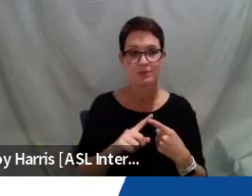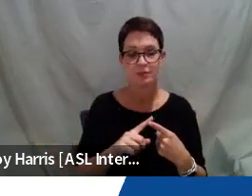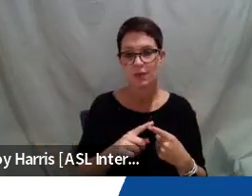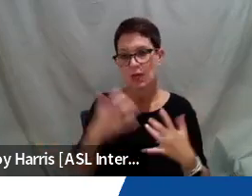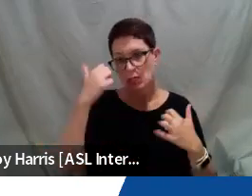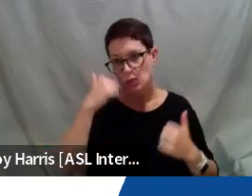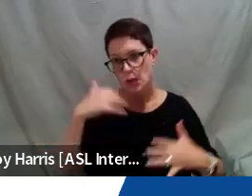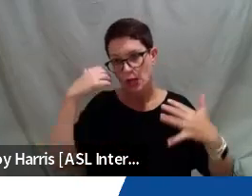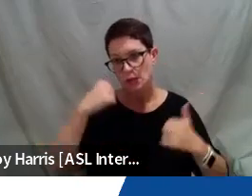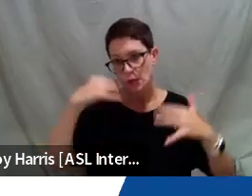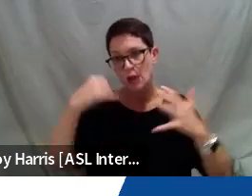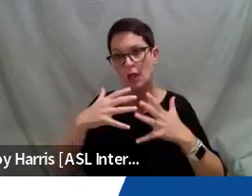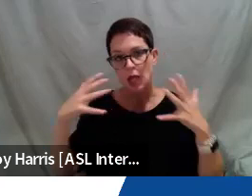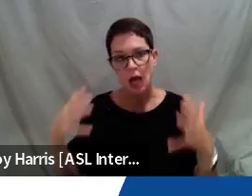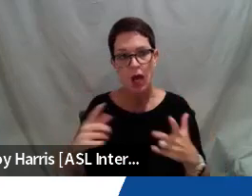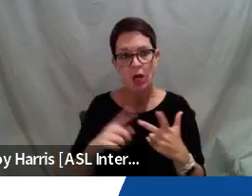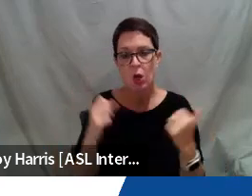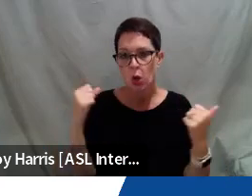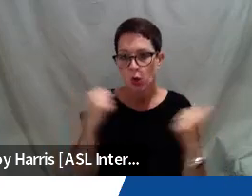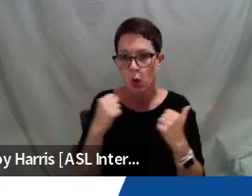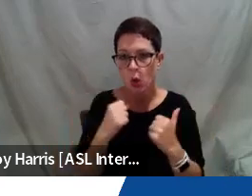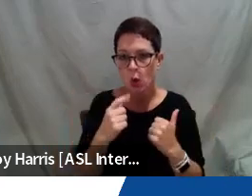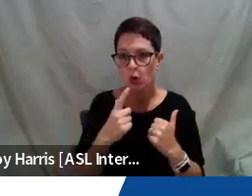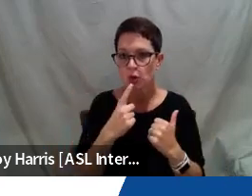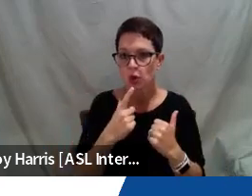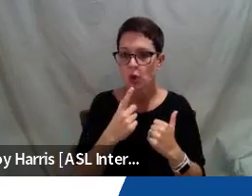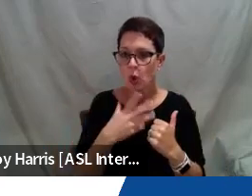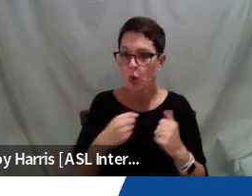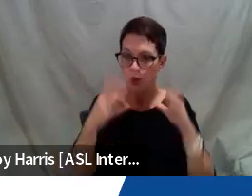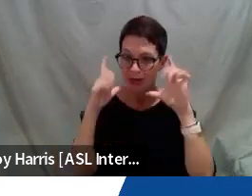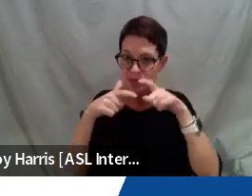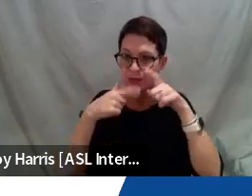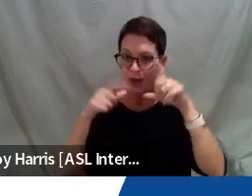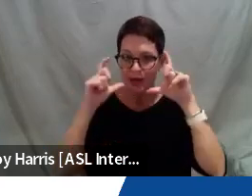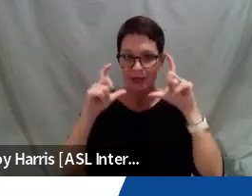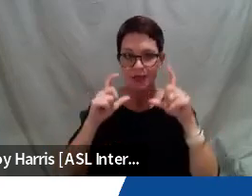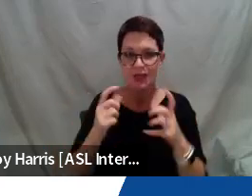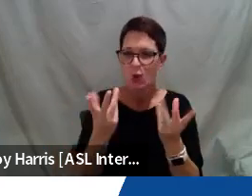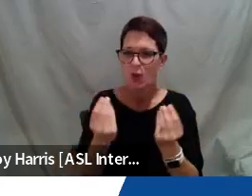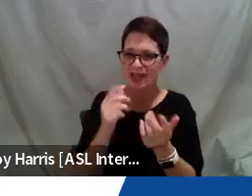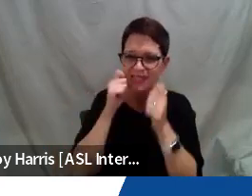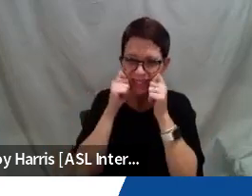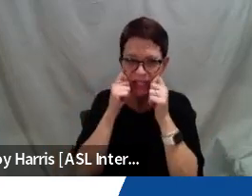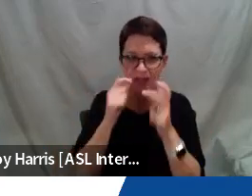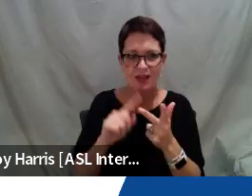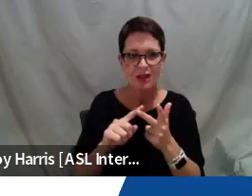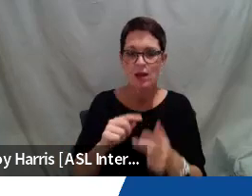heavy sweating, cold, pale, and clammy skin, fast, weak